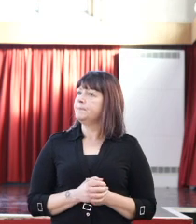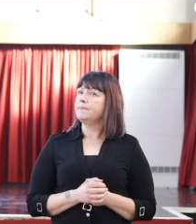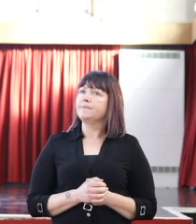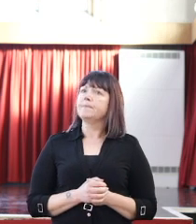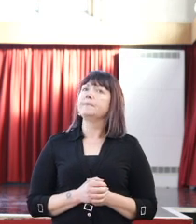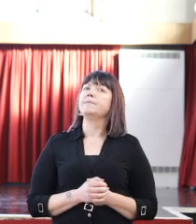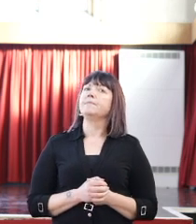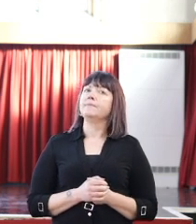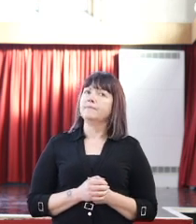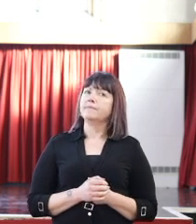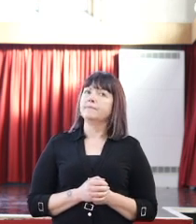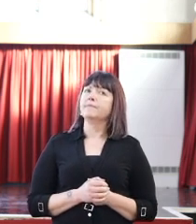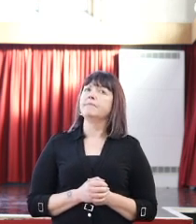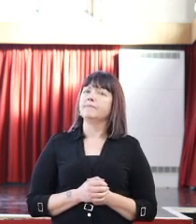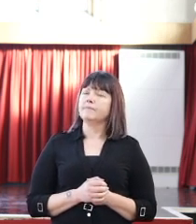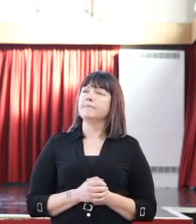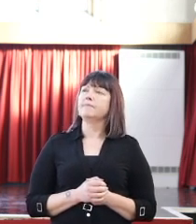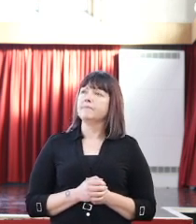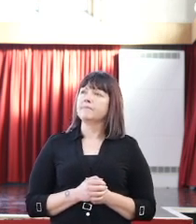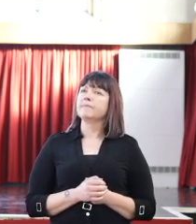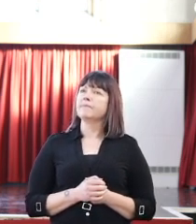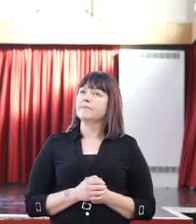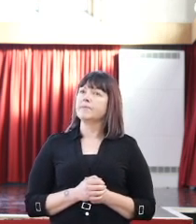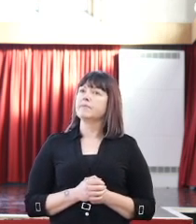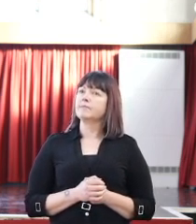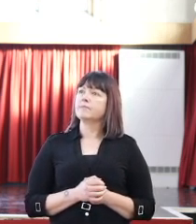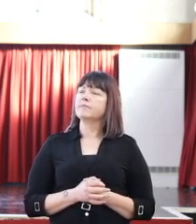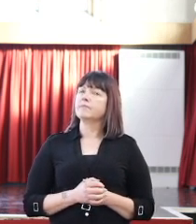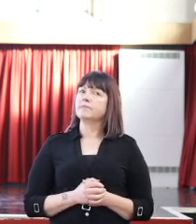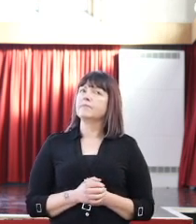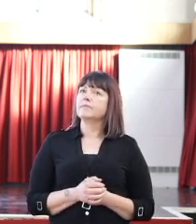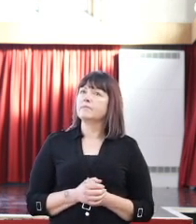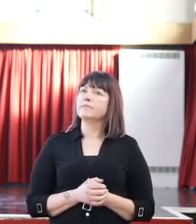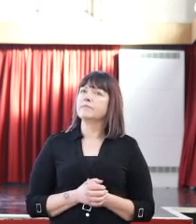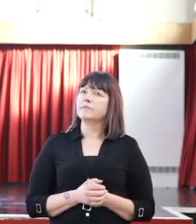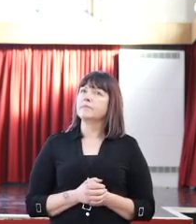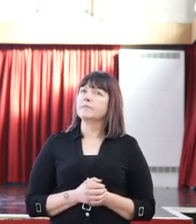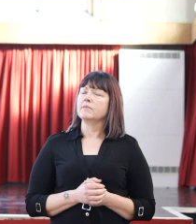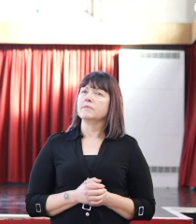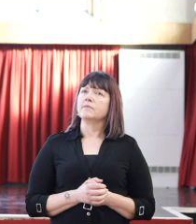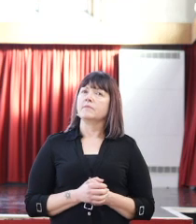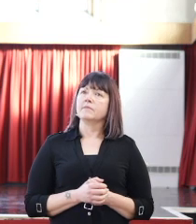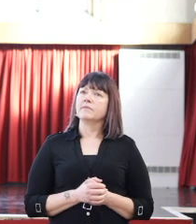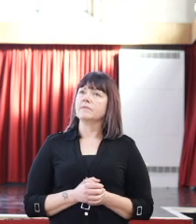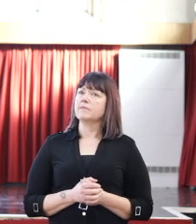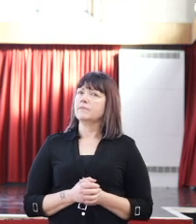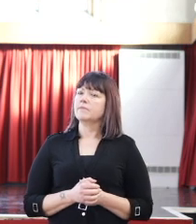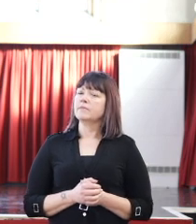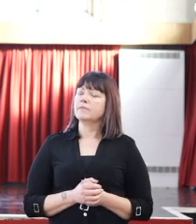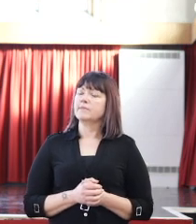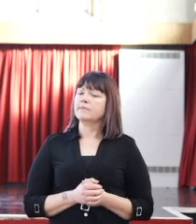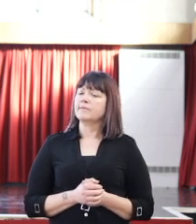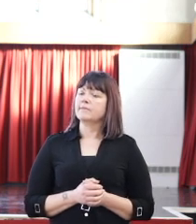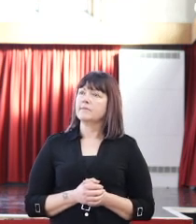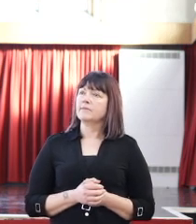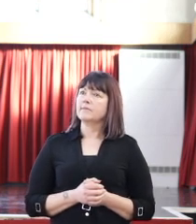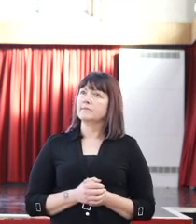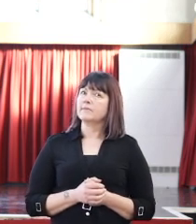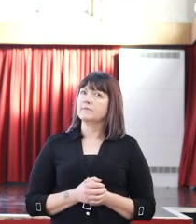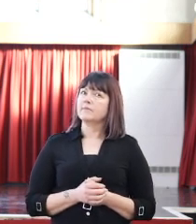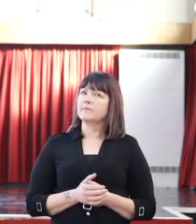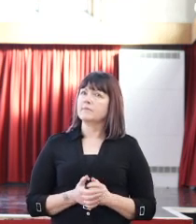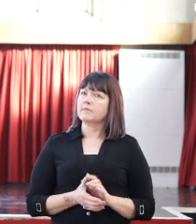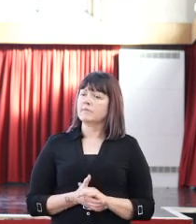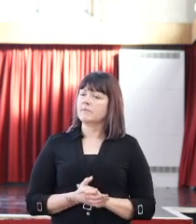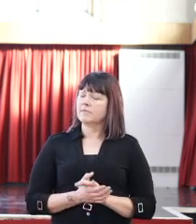Everybody's an incomer to East Anglia. All our ancestors were immigrants, and there's so many incredible stories to tell. But this is a very